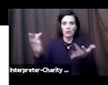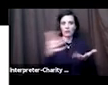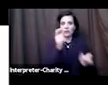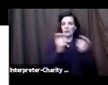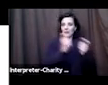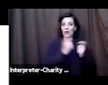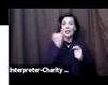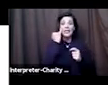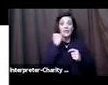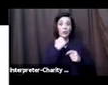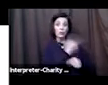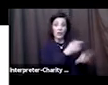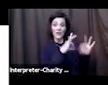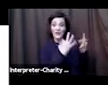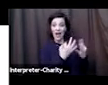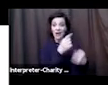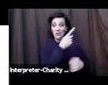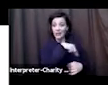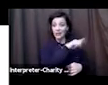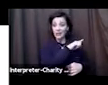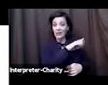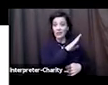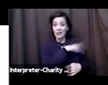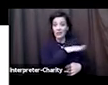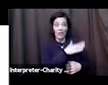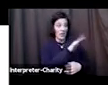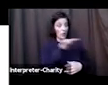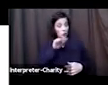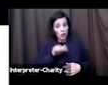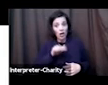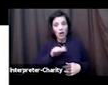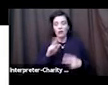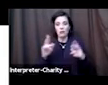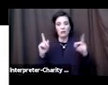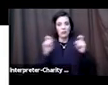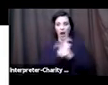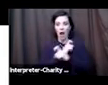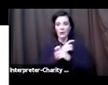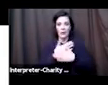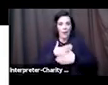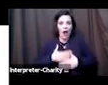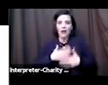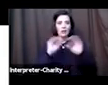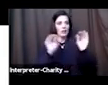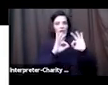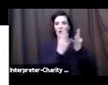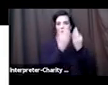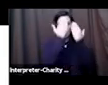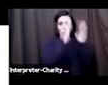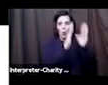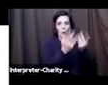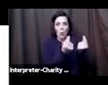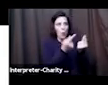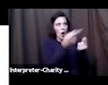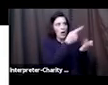to somebody's family, they've got a kiddo with a very complicated body and none of the relatives know what to get them for their birthday.